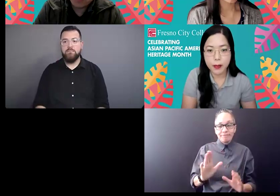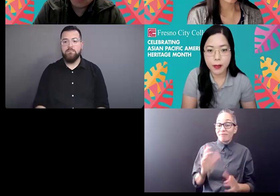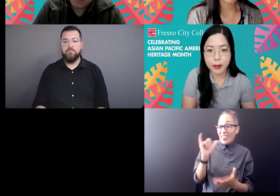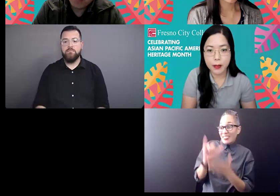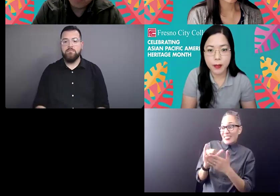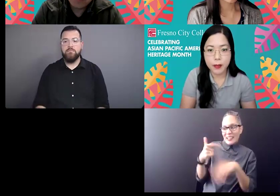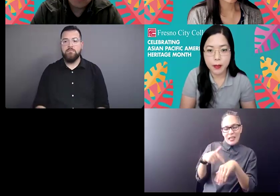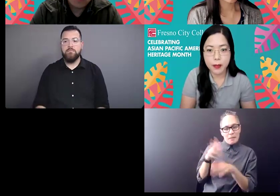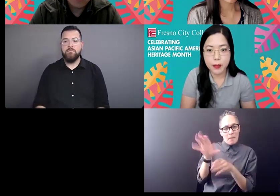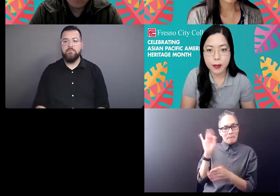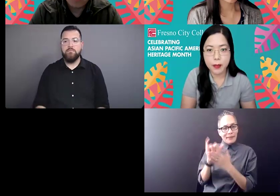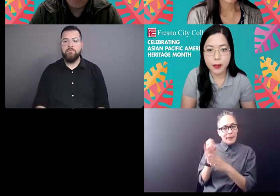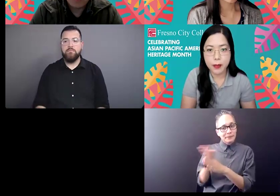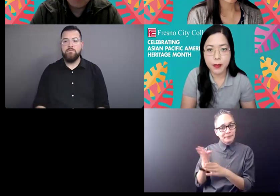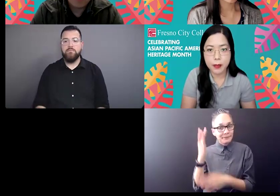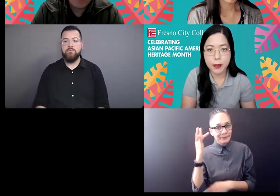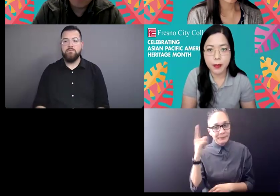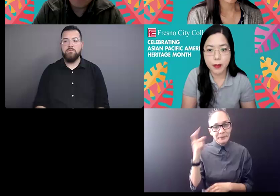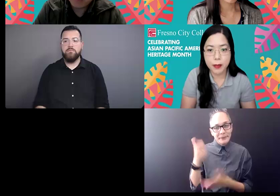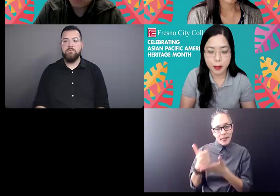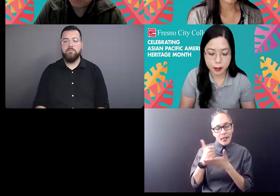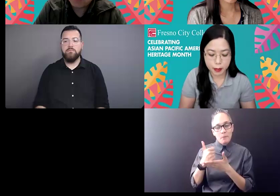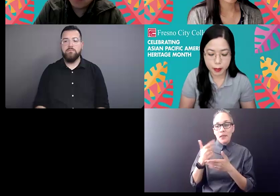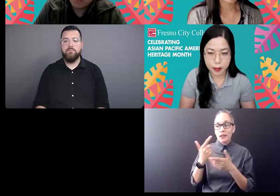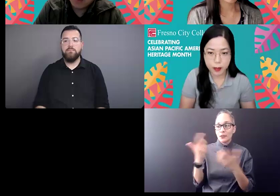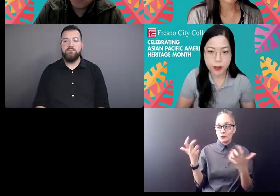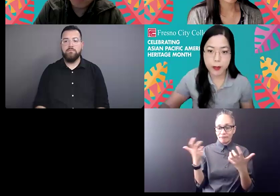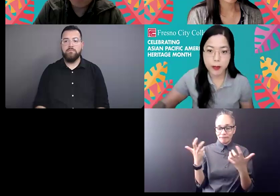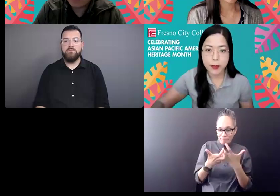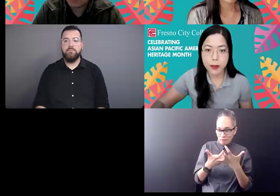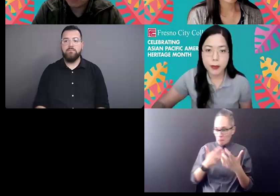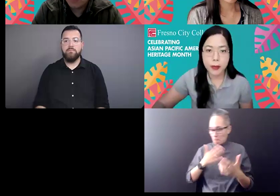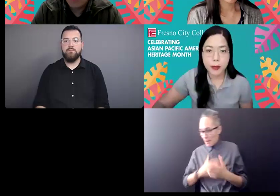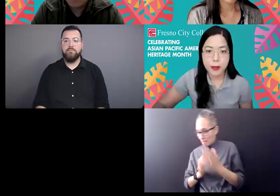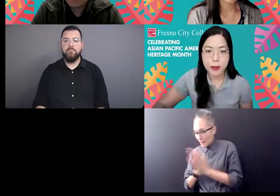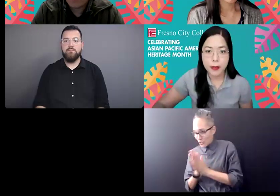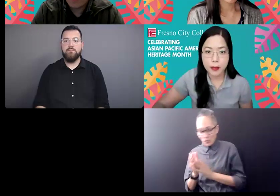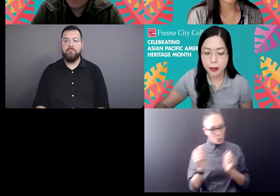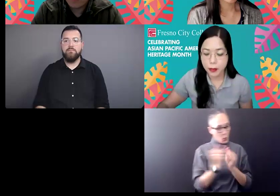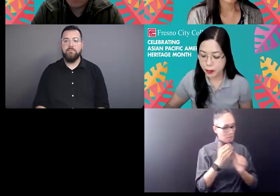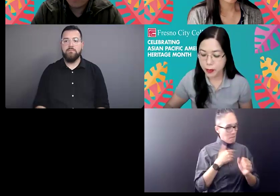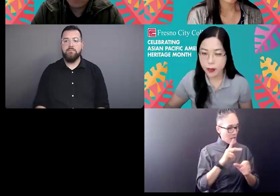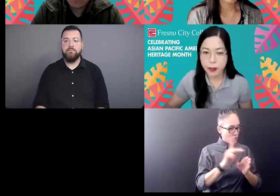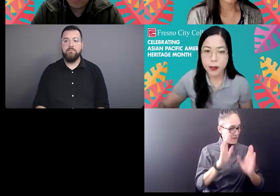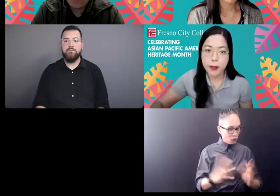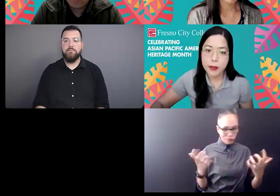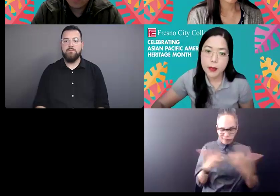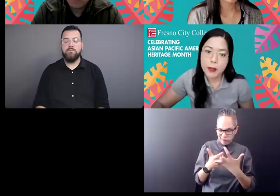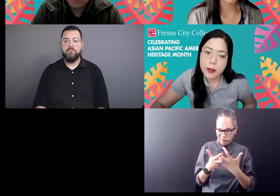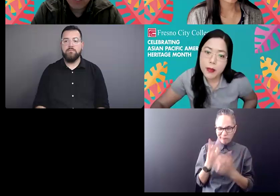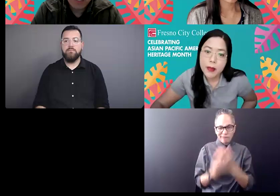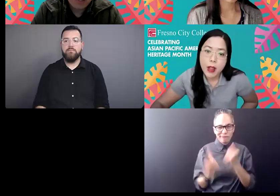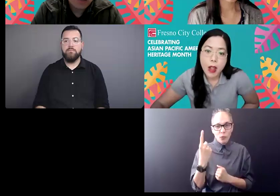librarianship because it helped enabled me to combine my passions with my profession. So creating a fulfilling